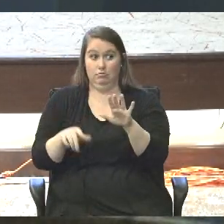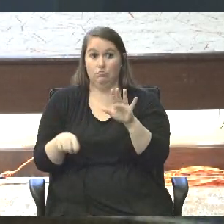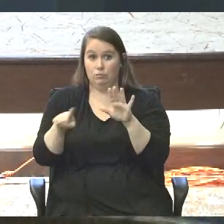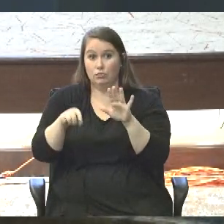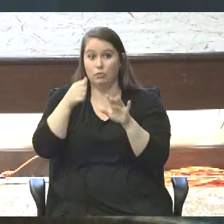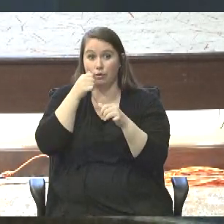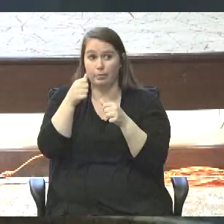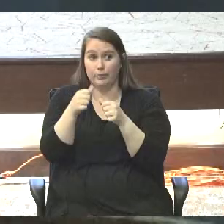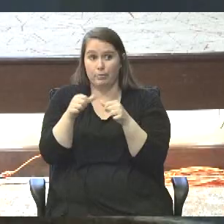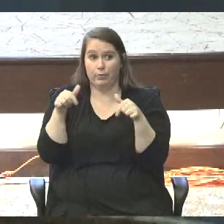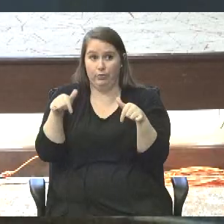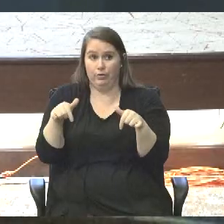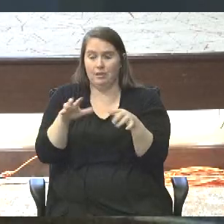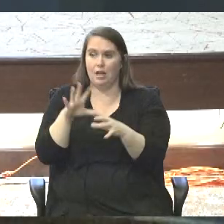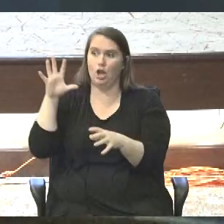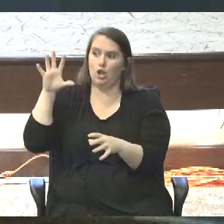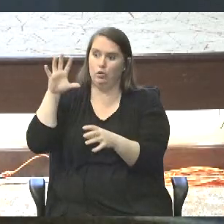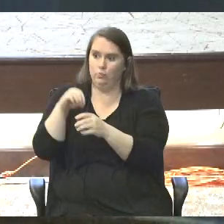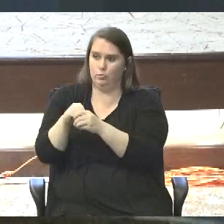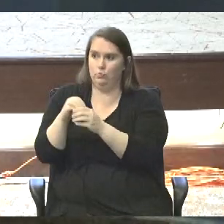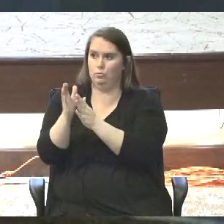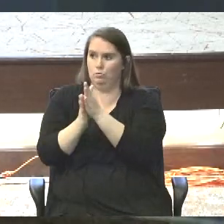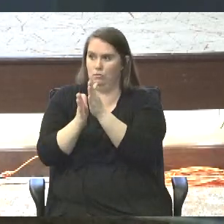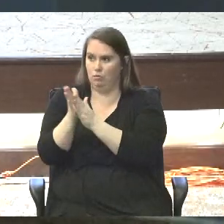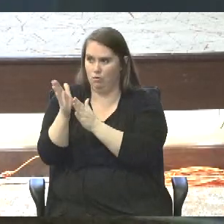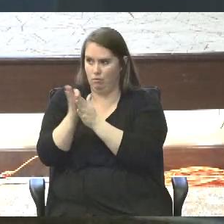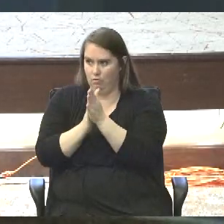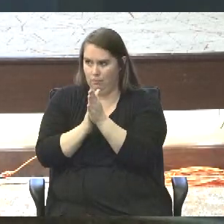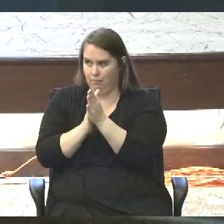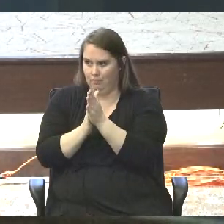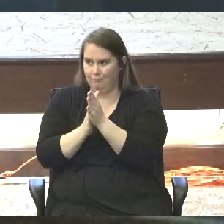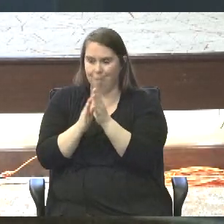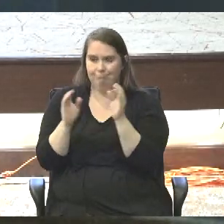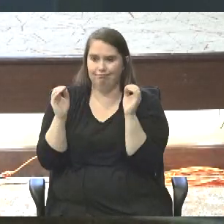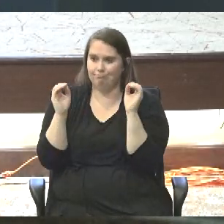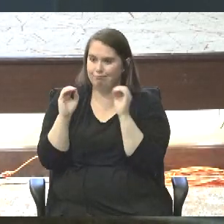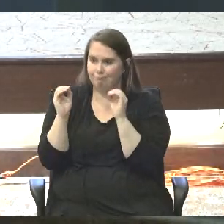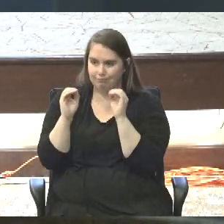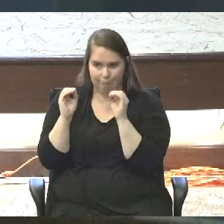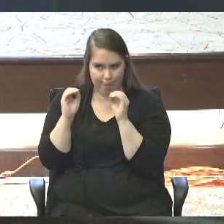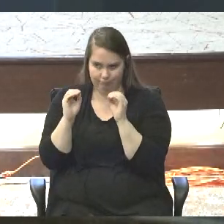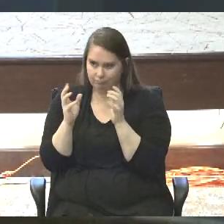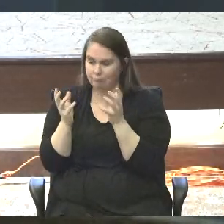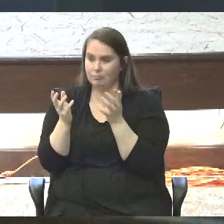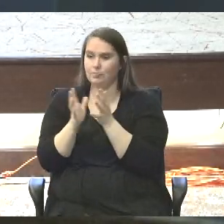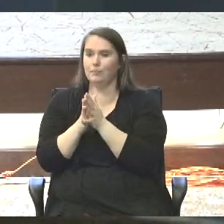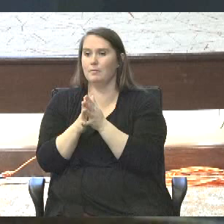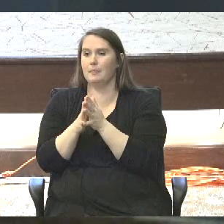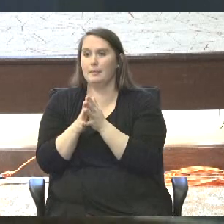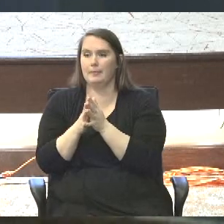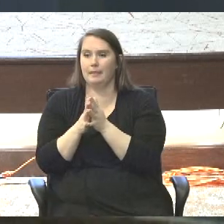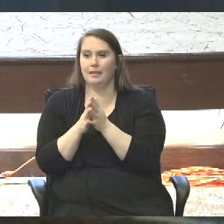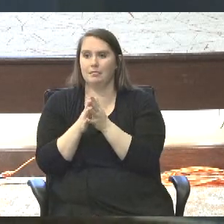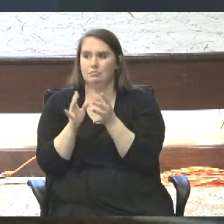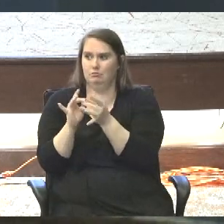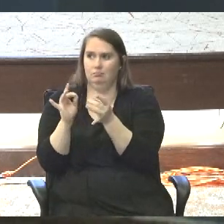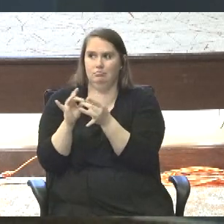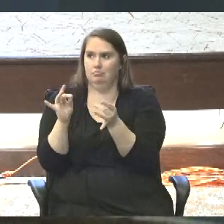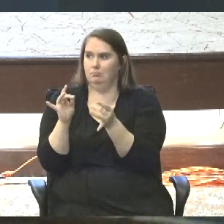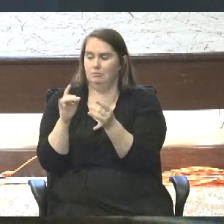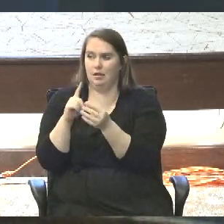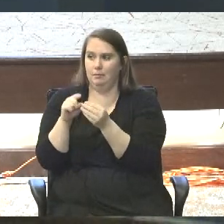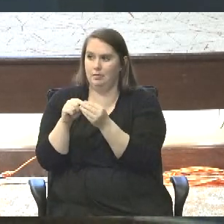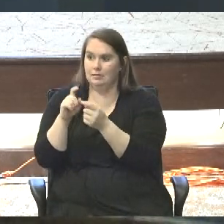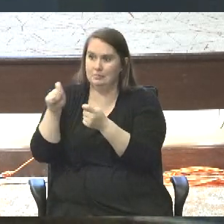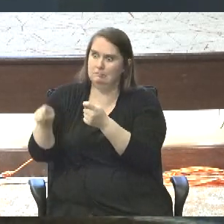as an inclusive park. There was not one here in Waco. I was approached by parents that said they